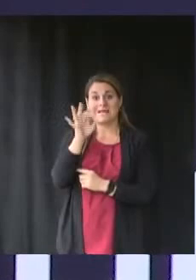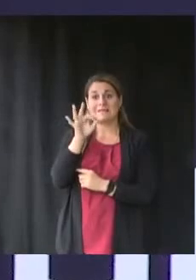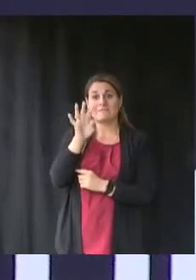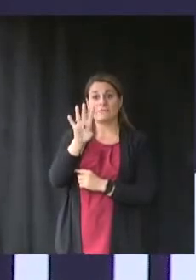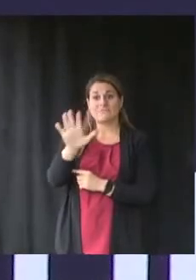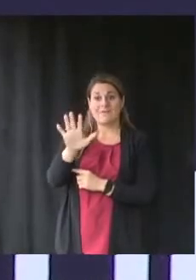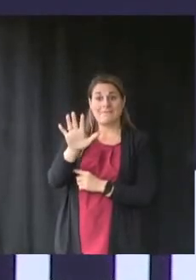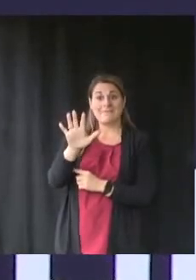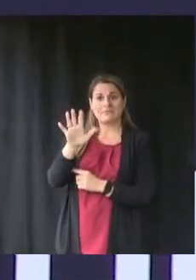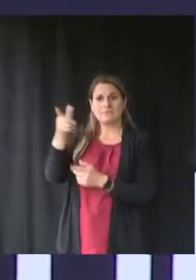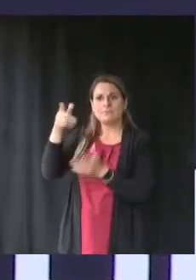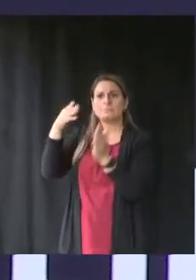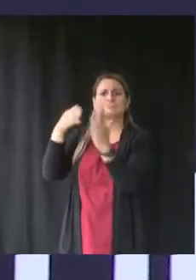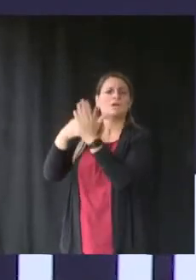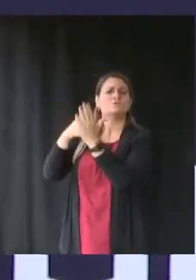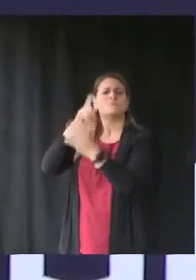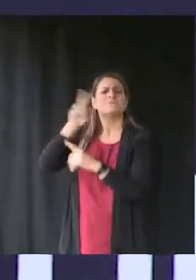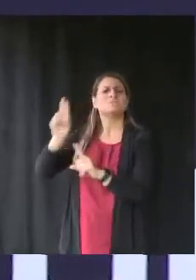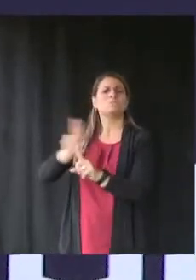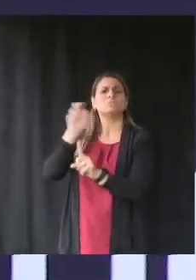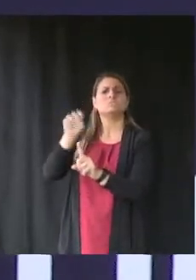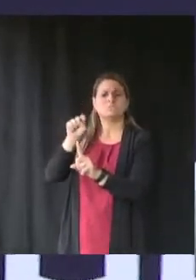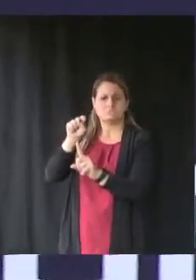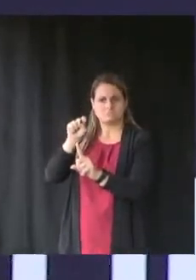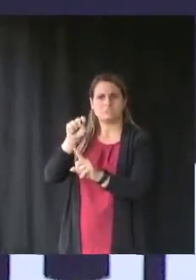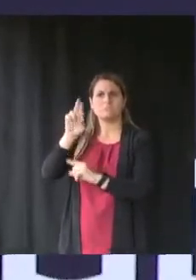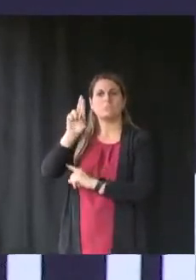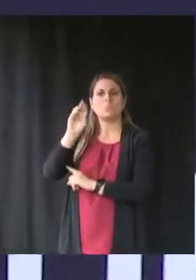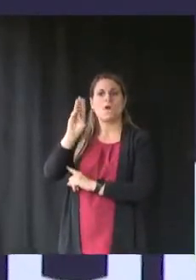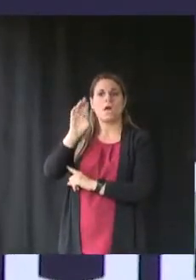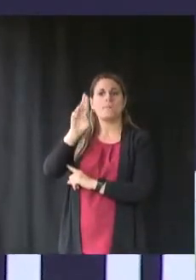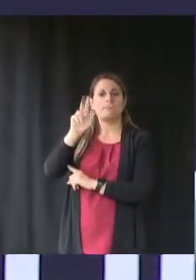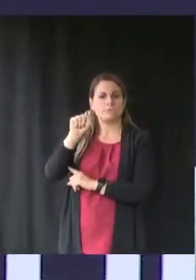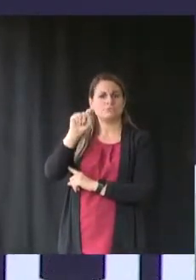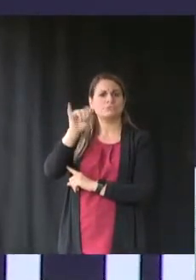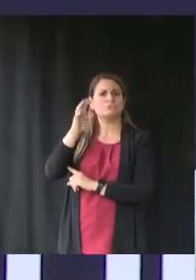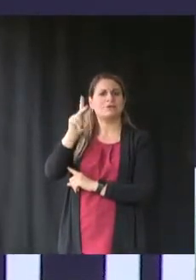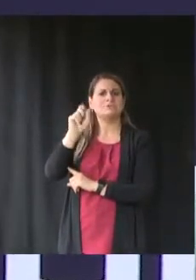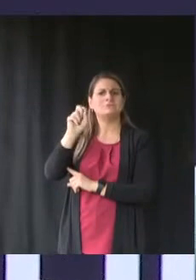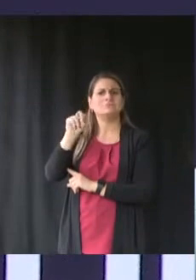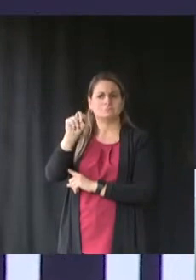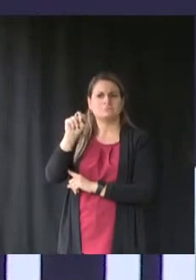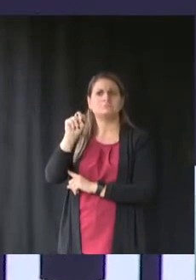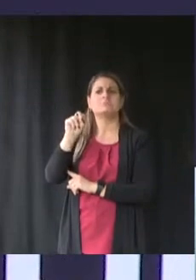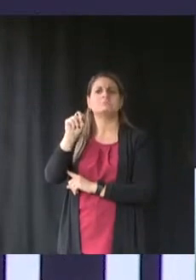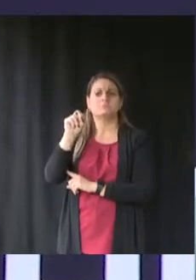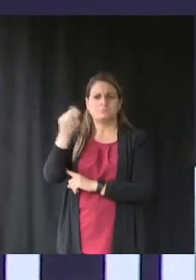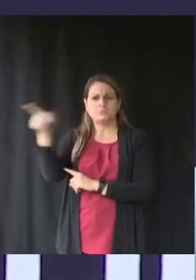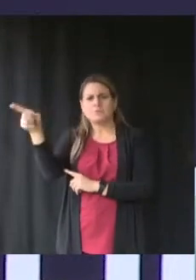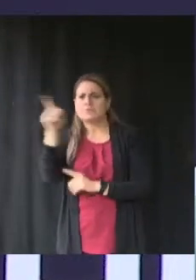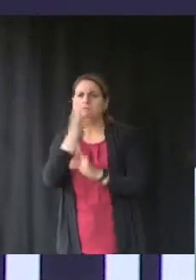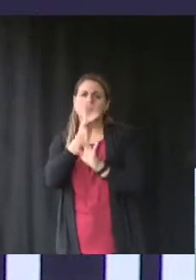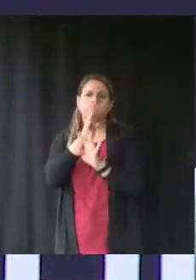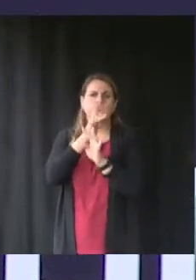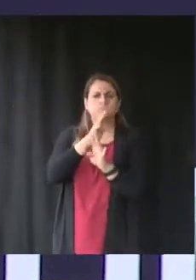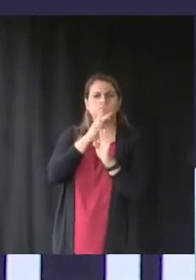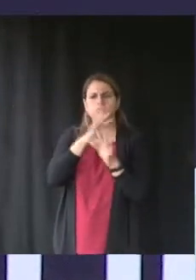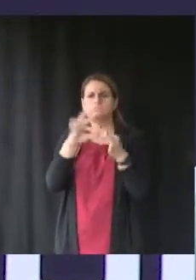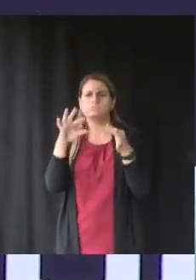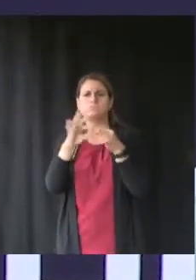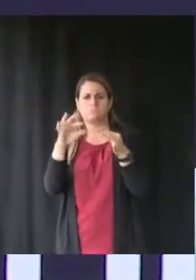States, Supreme Court Justice Robert Jackson, eloquently foretold why the trials at Nuremberg were so